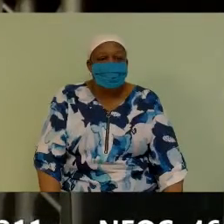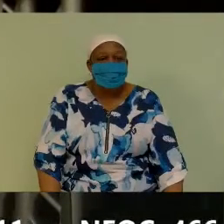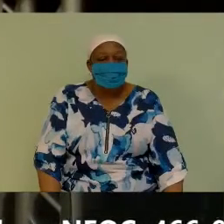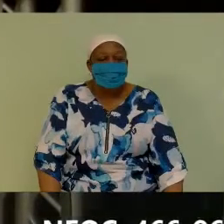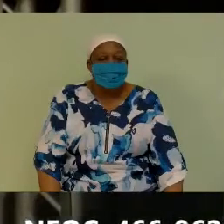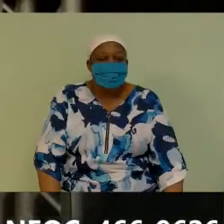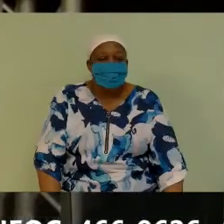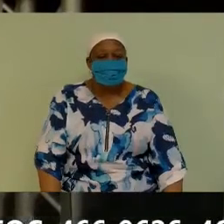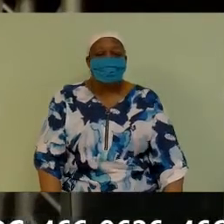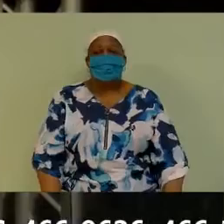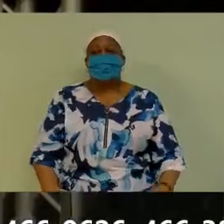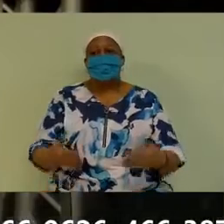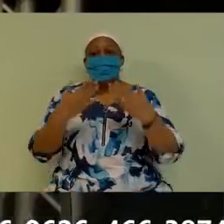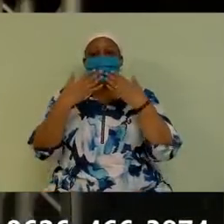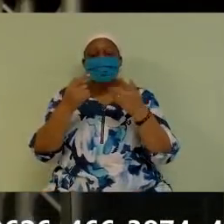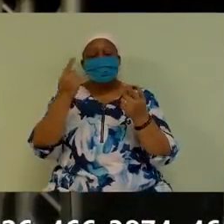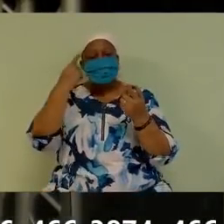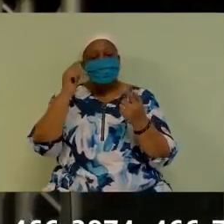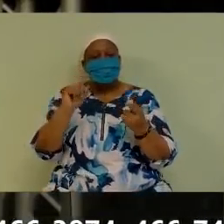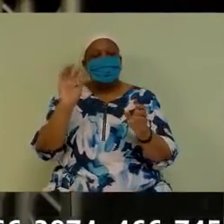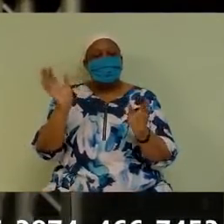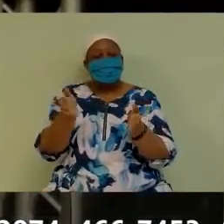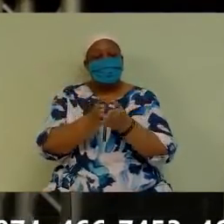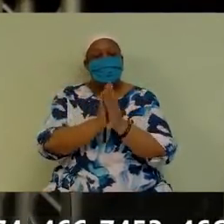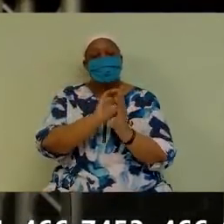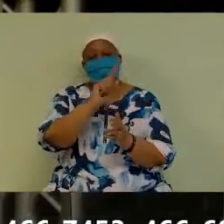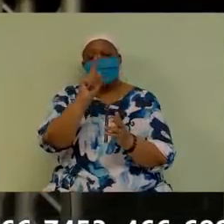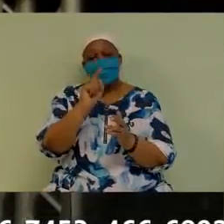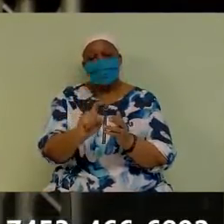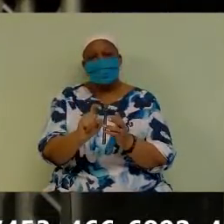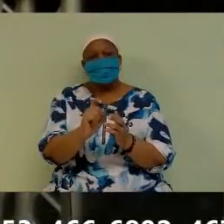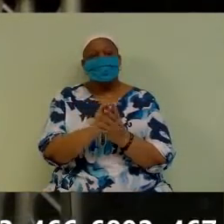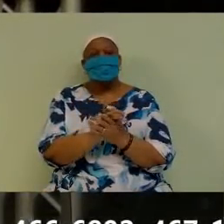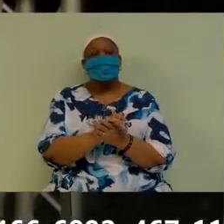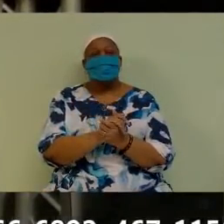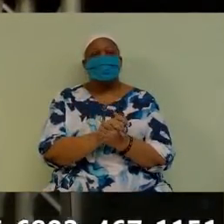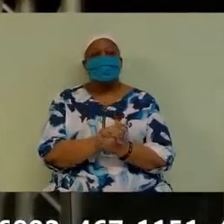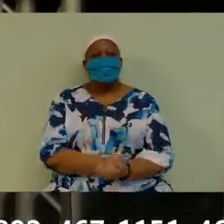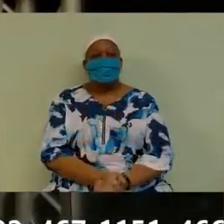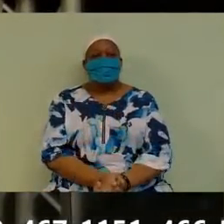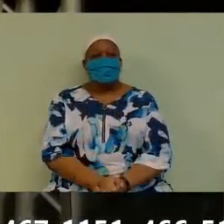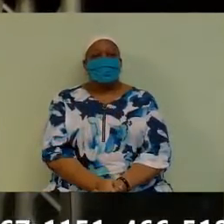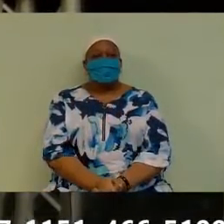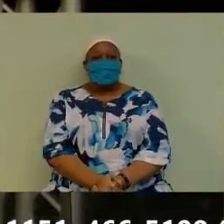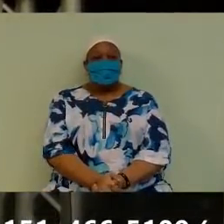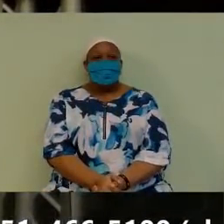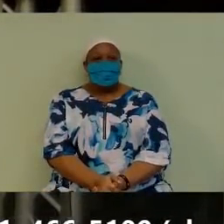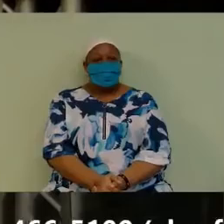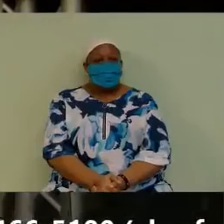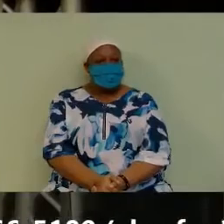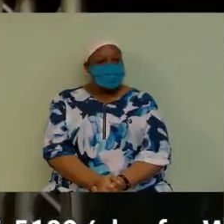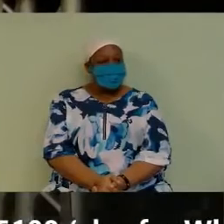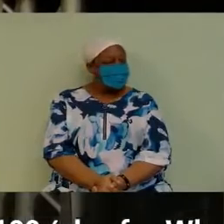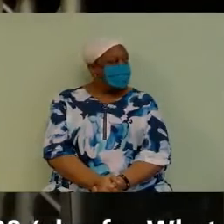posing your questions, and I want to thank Dr. Laws and Dr.